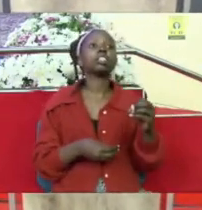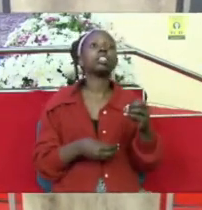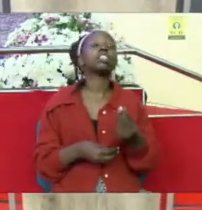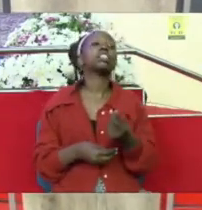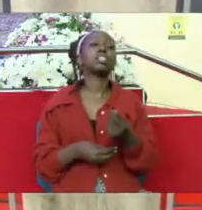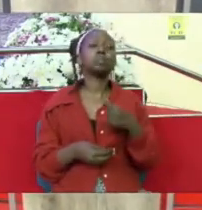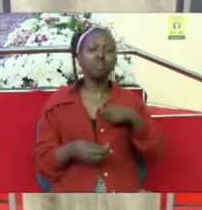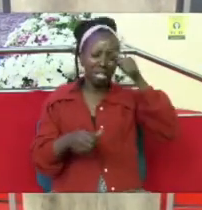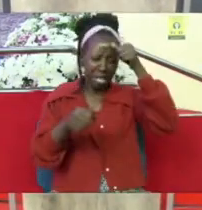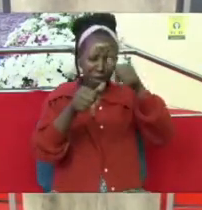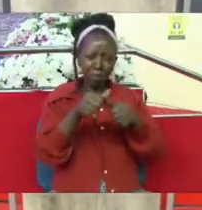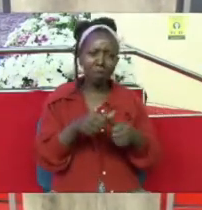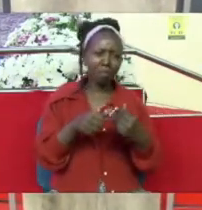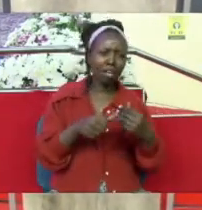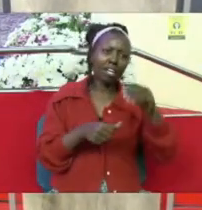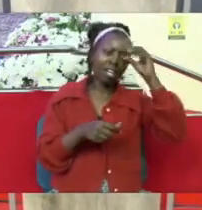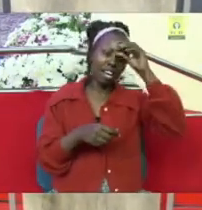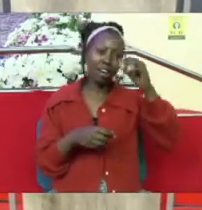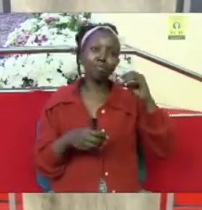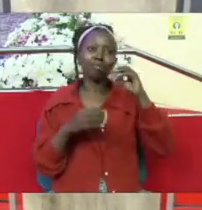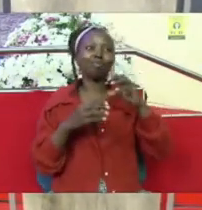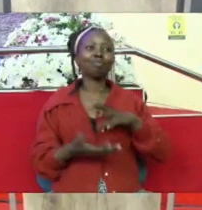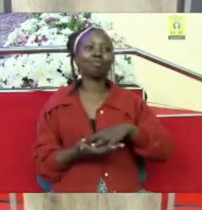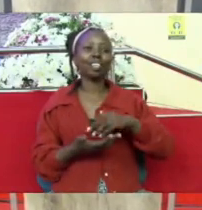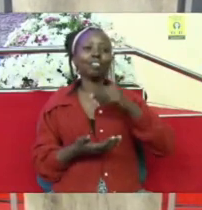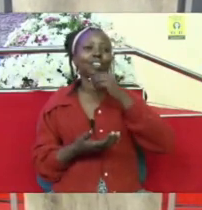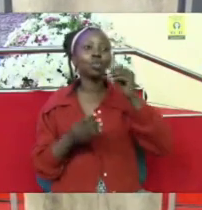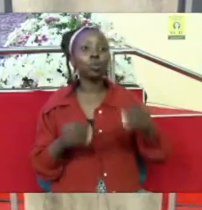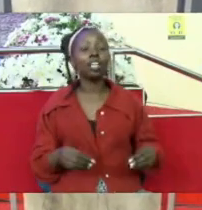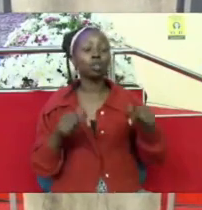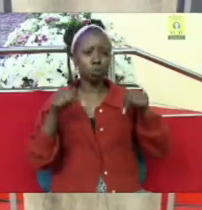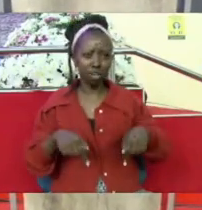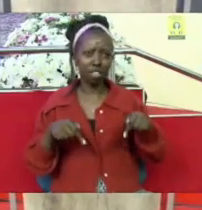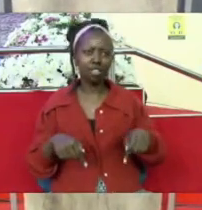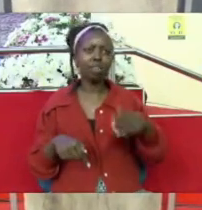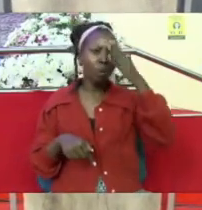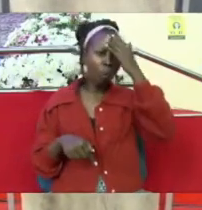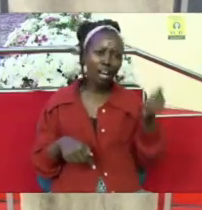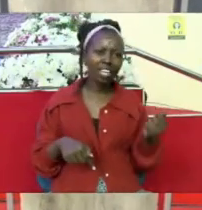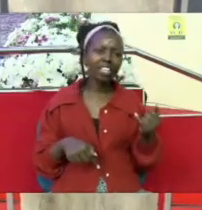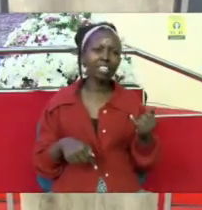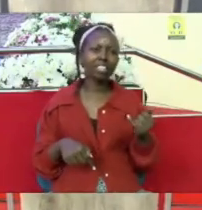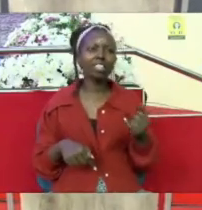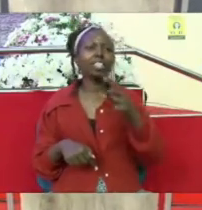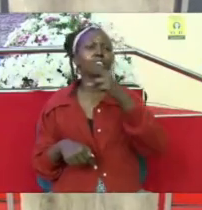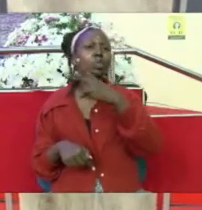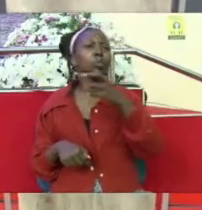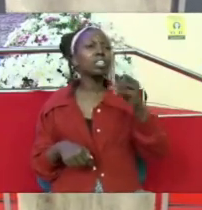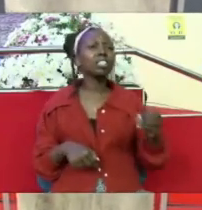date. Namkumbuka hadi leo. Namuombeaga akumbukwe na Mungu. Go to remember. Kwa sababu 20 shillings. Shilingi 20.